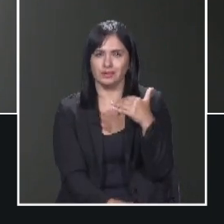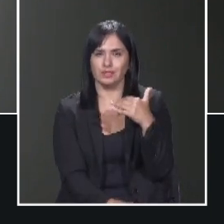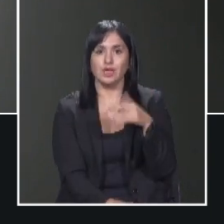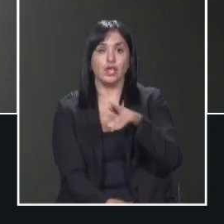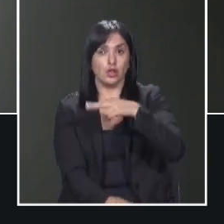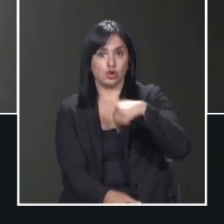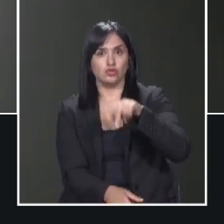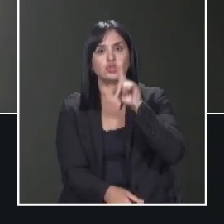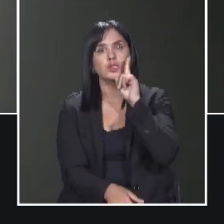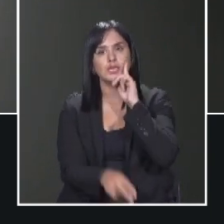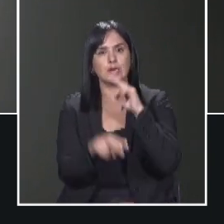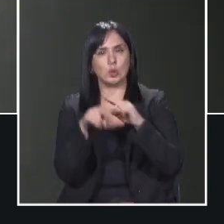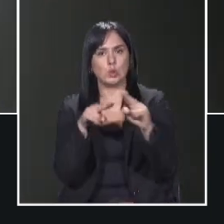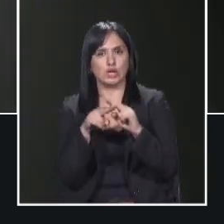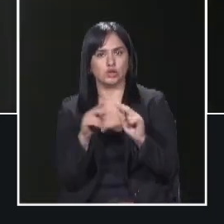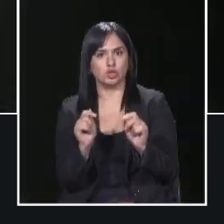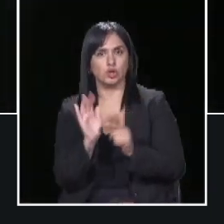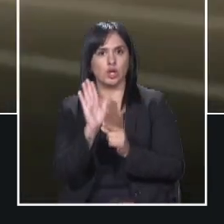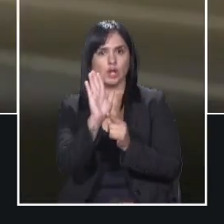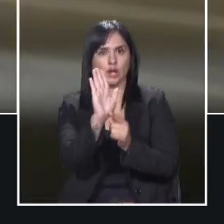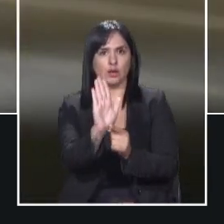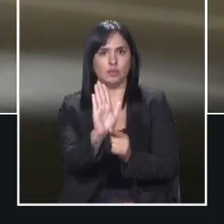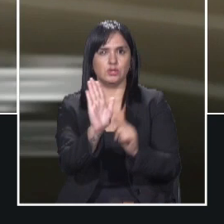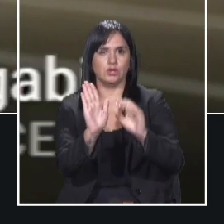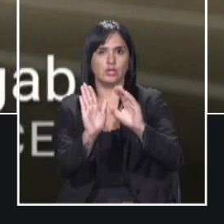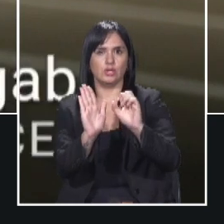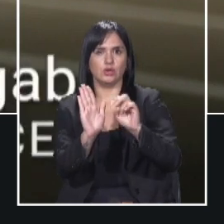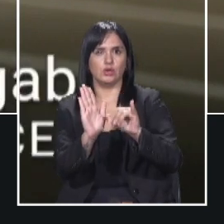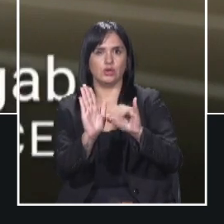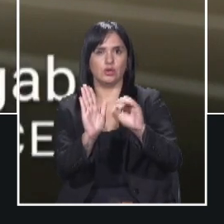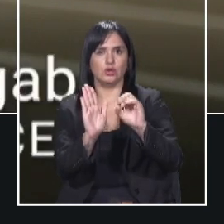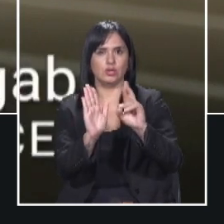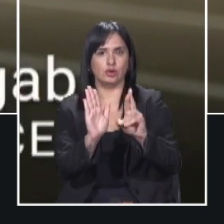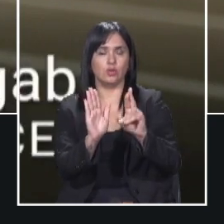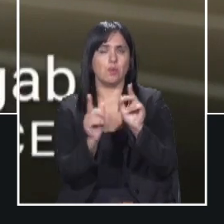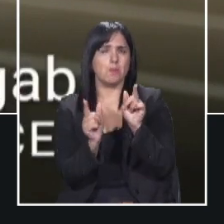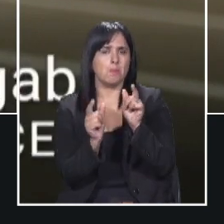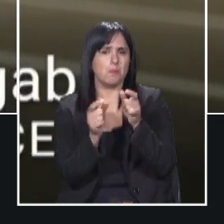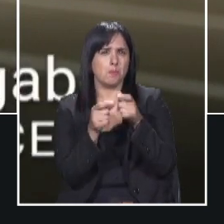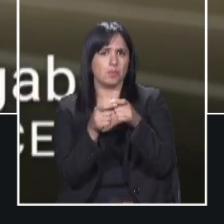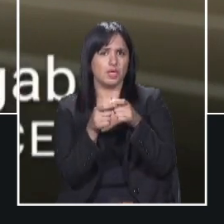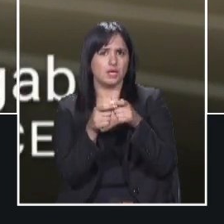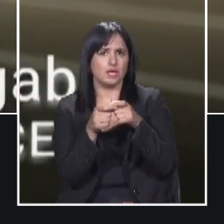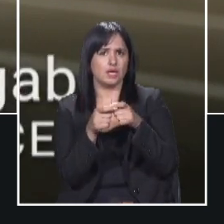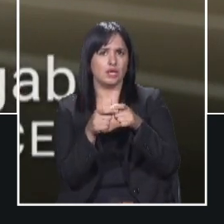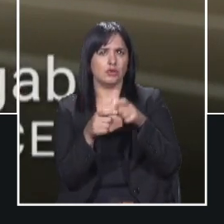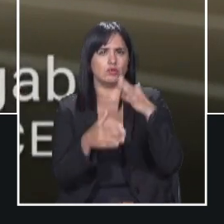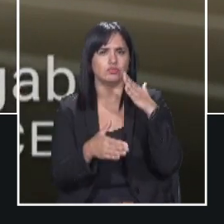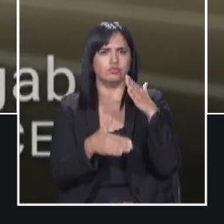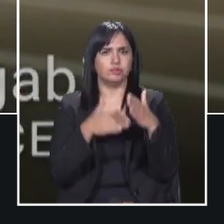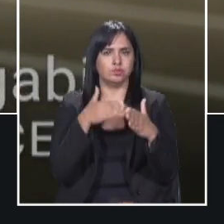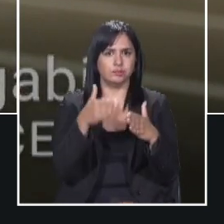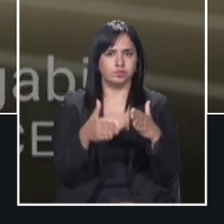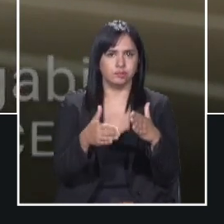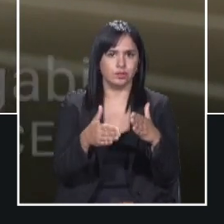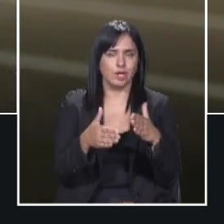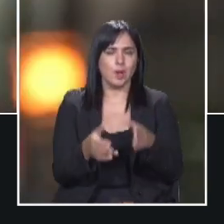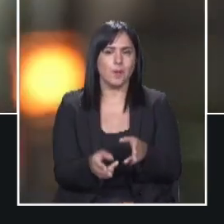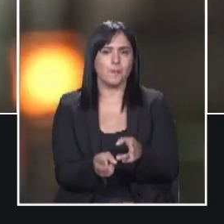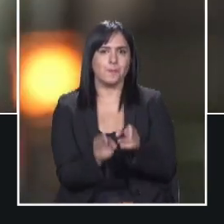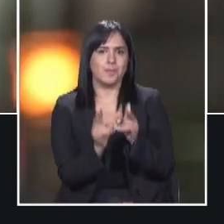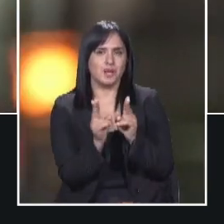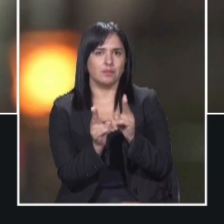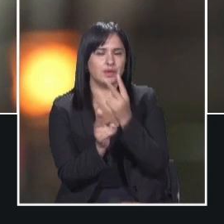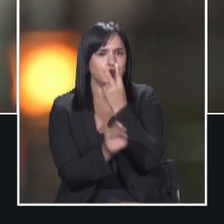What we have built at Conoco is a smell cyborg that allows us to read the air and smell what is in the